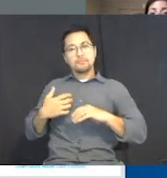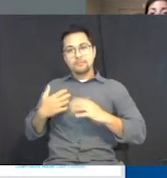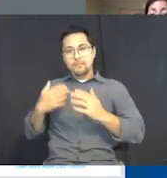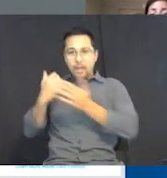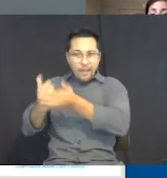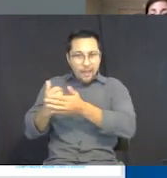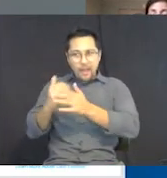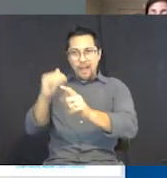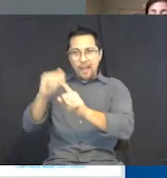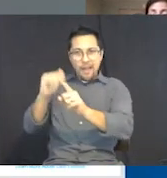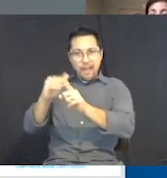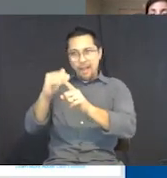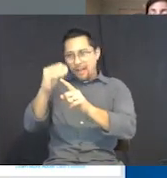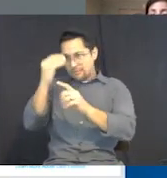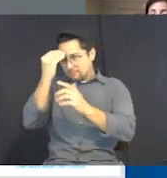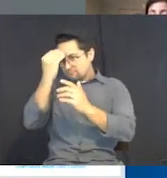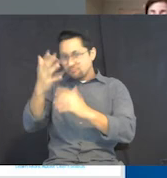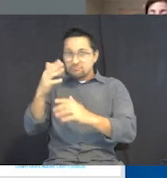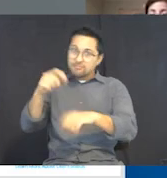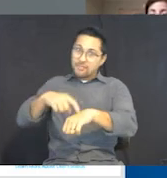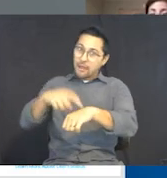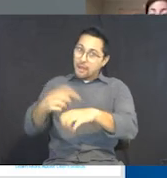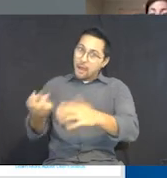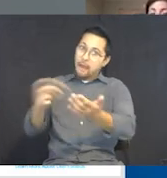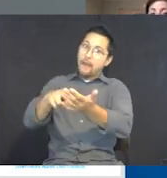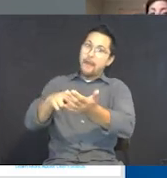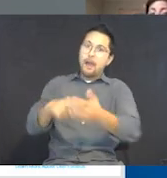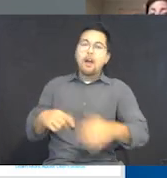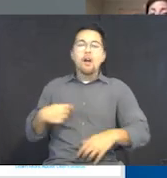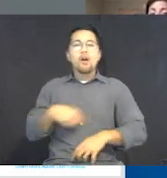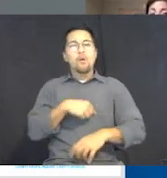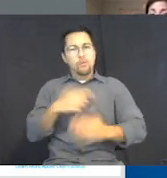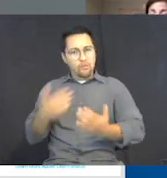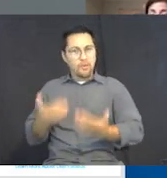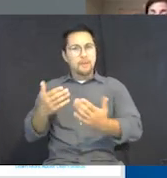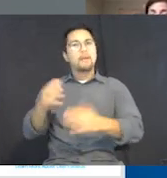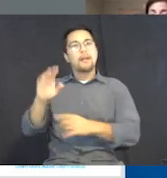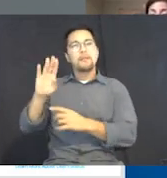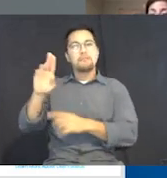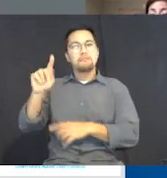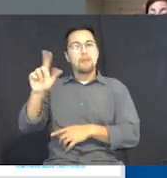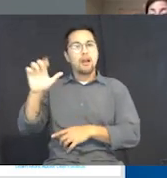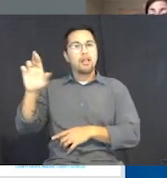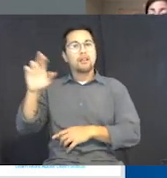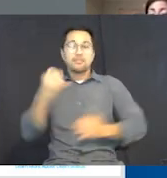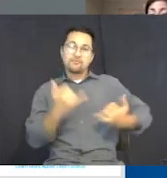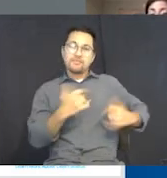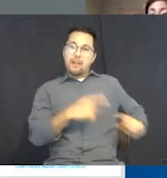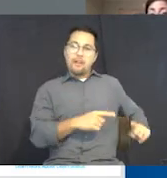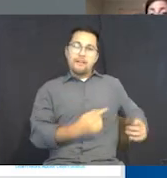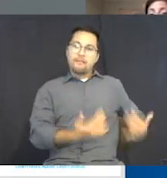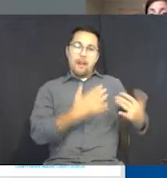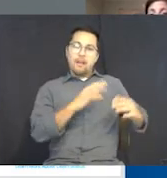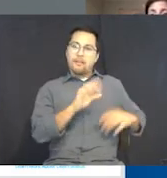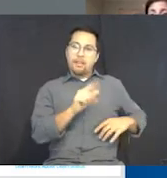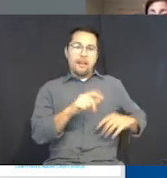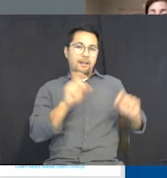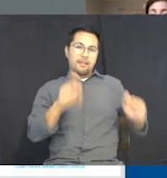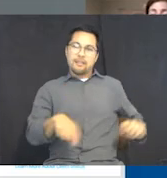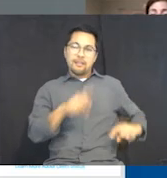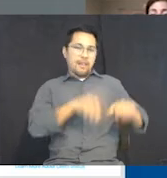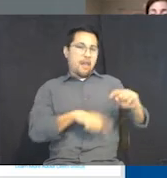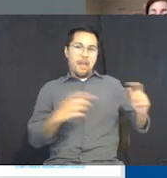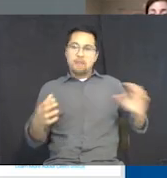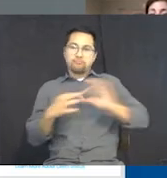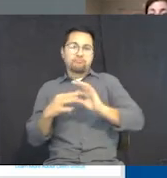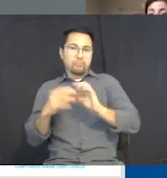So with the Firefly and the Butler, there is a client portal, or we call it the client portal. You